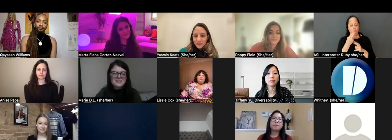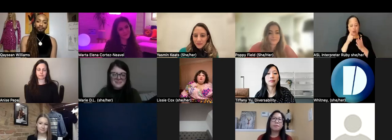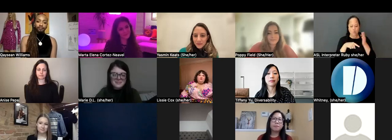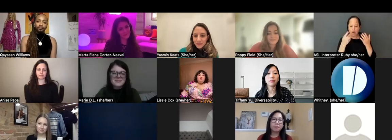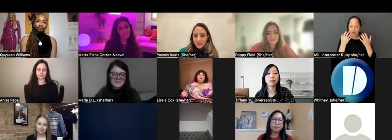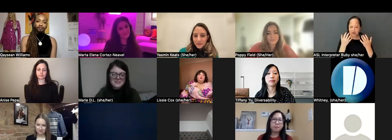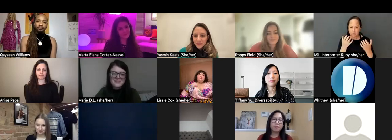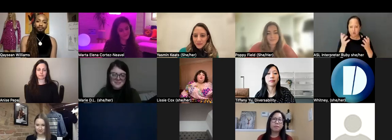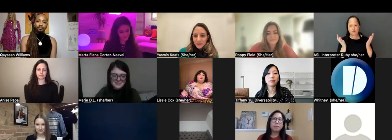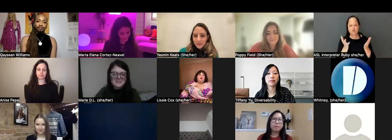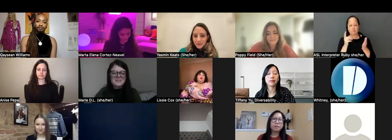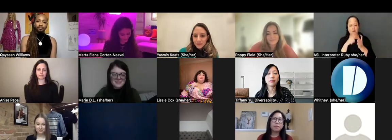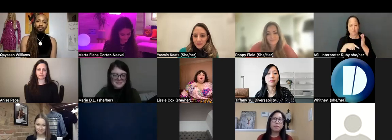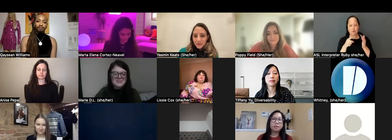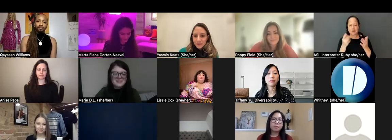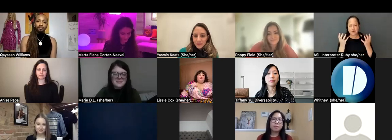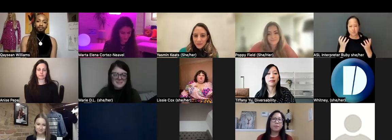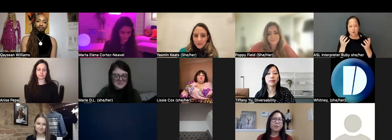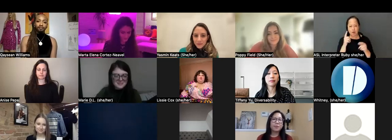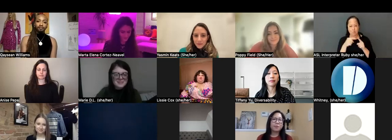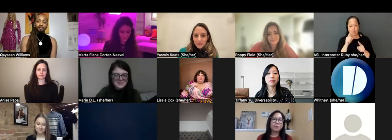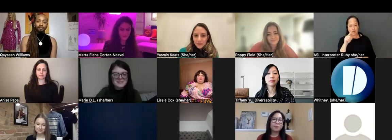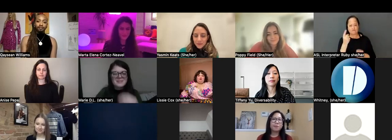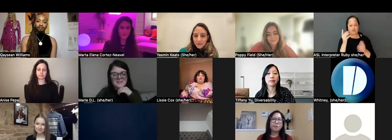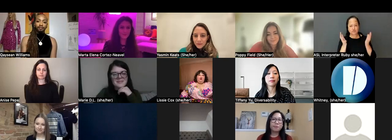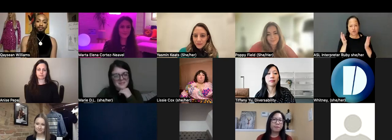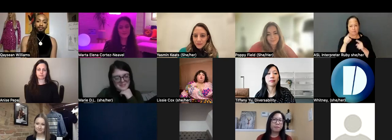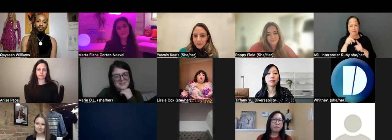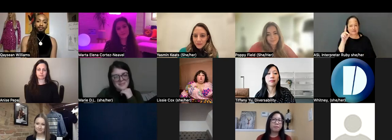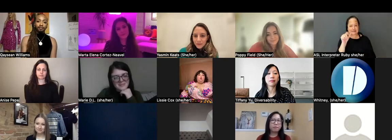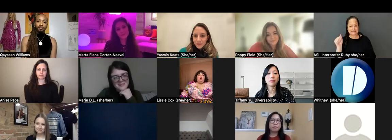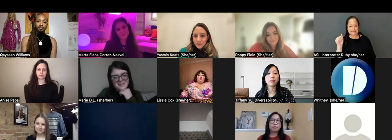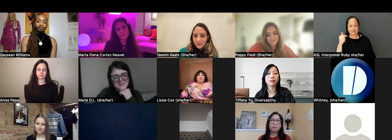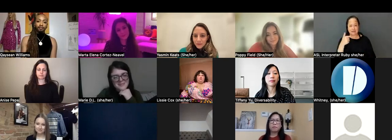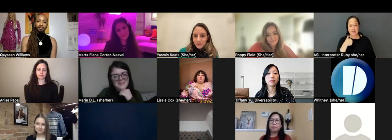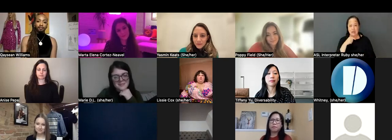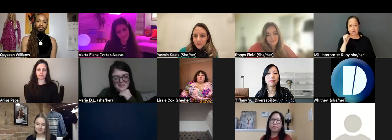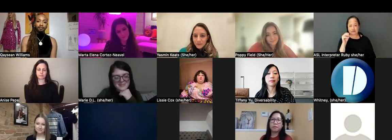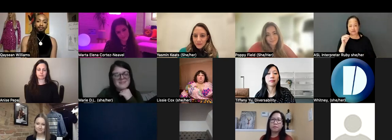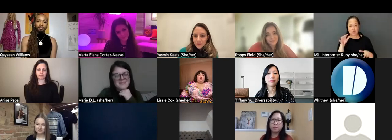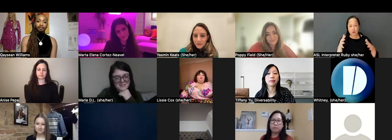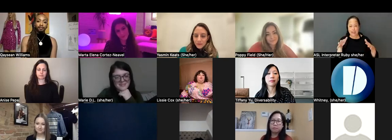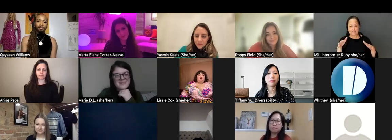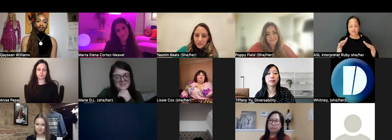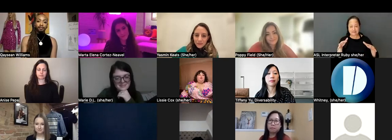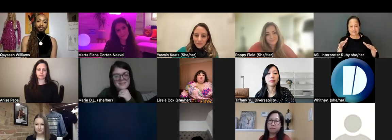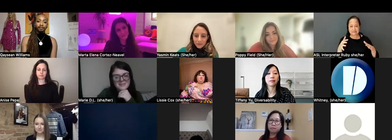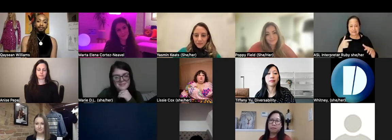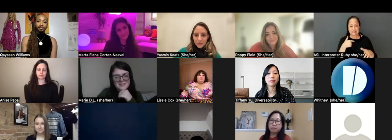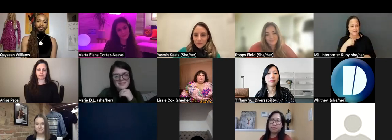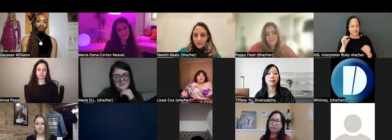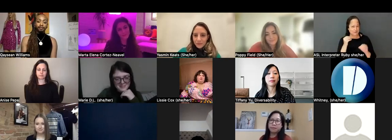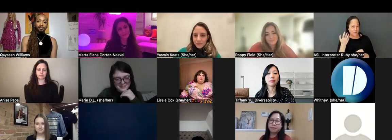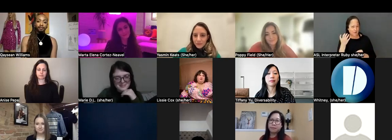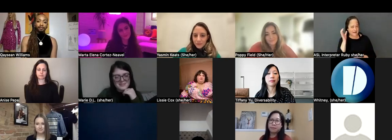what you want. Like when I first started talking about disability stuff, I was so anxious because I was like, no one's going to want to